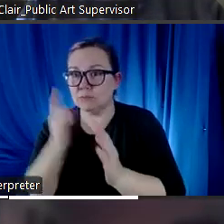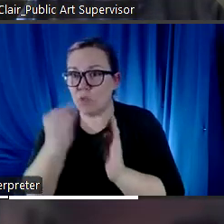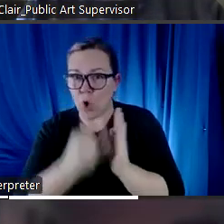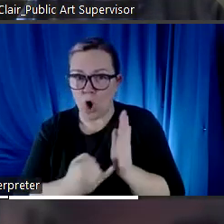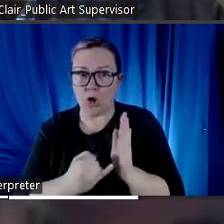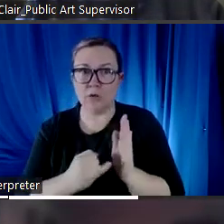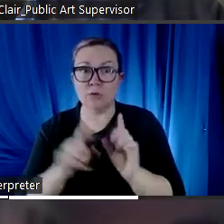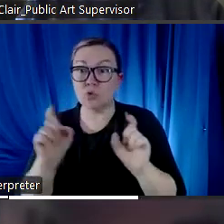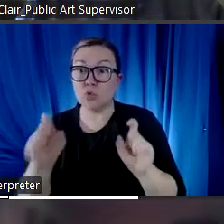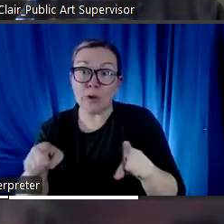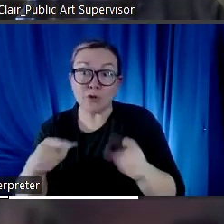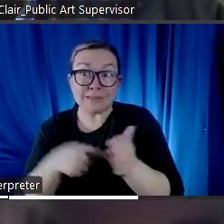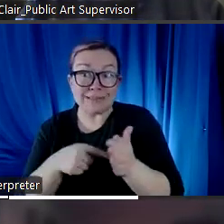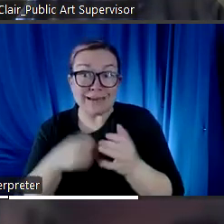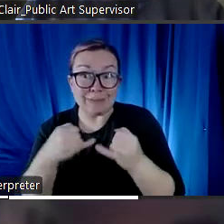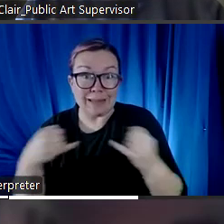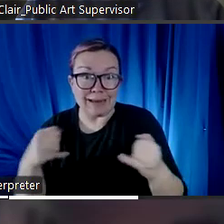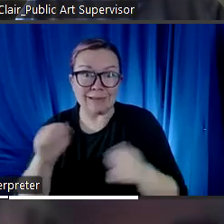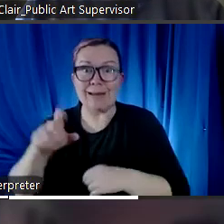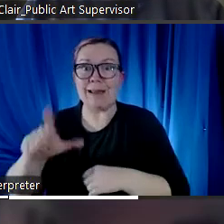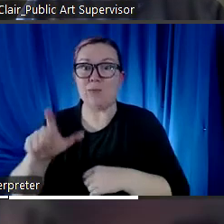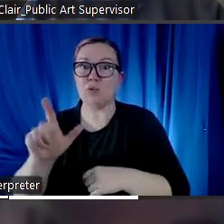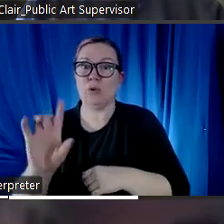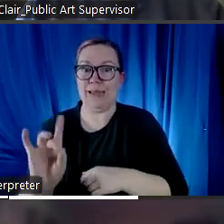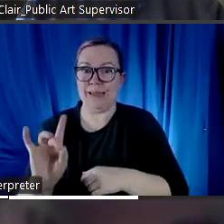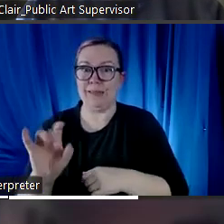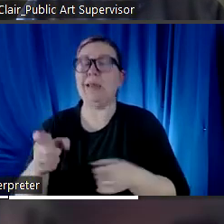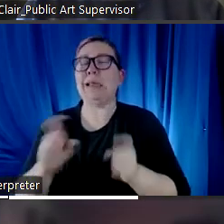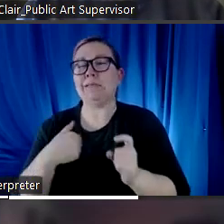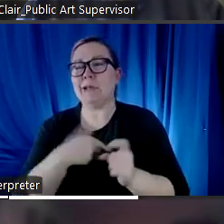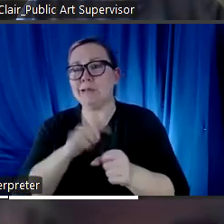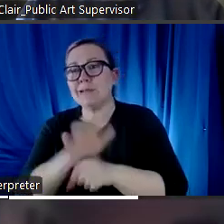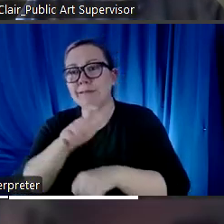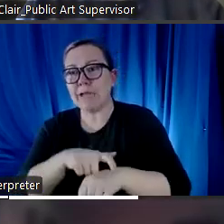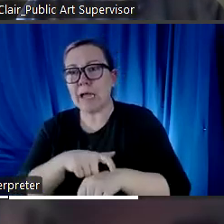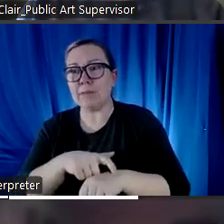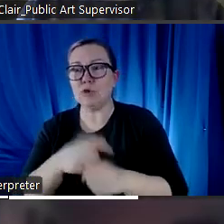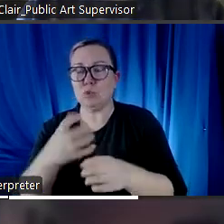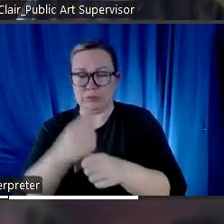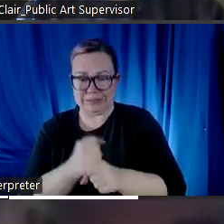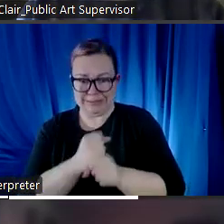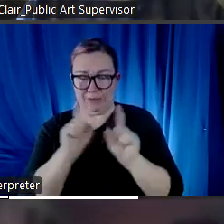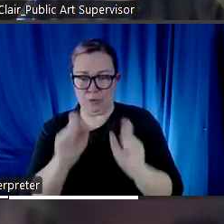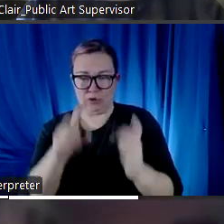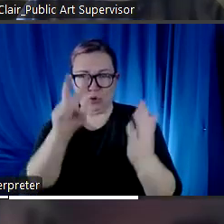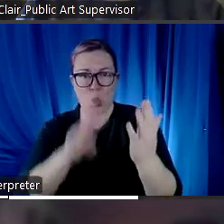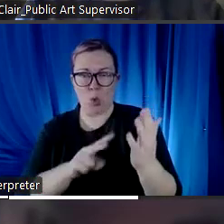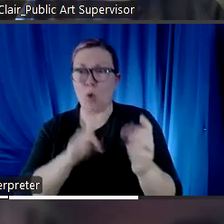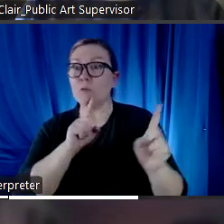April 28th. That just allows us enough time to receive the questions, provide a response, and make sure that we're able to share that response with